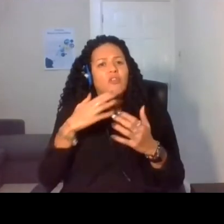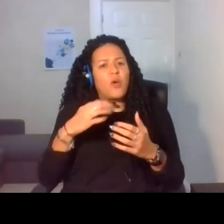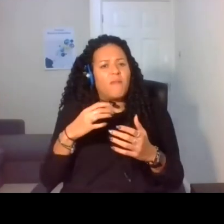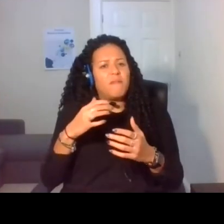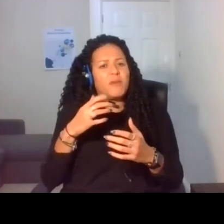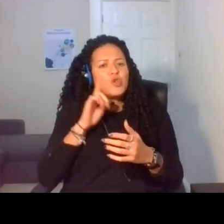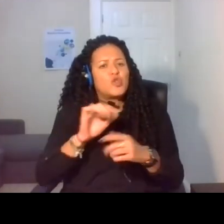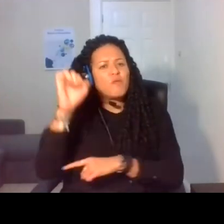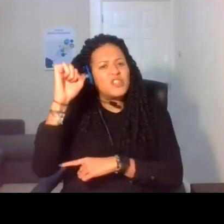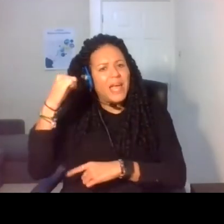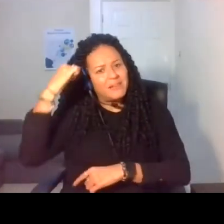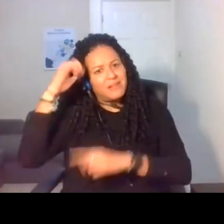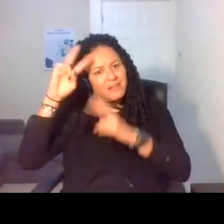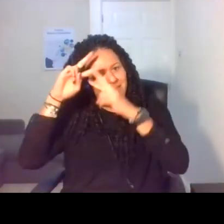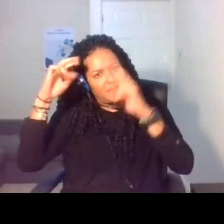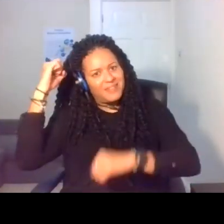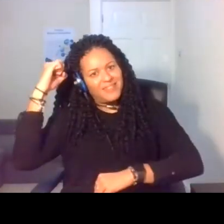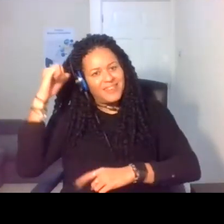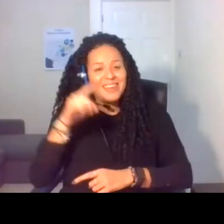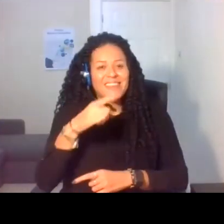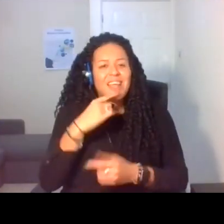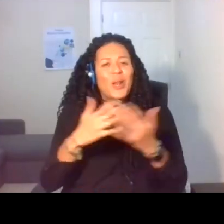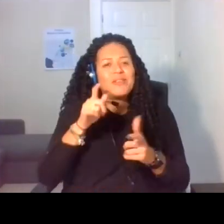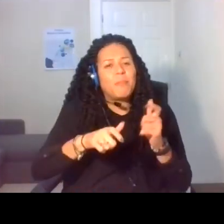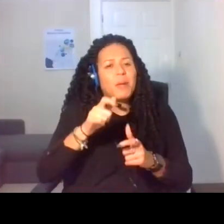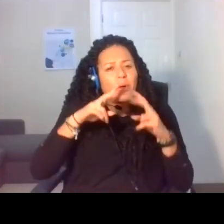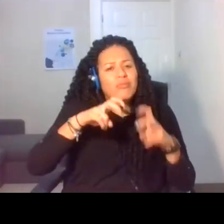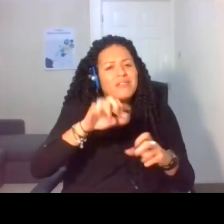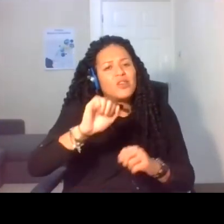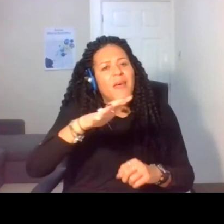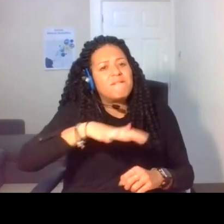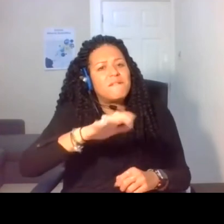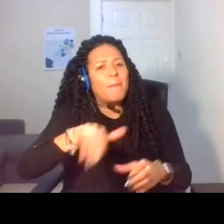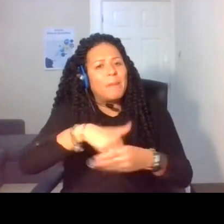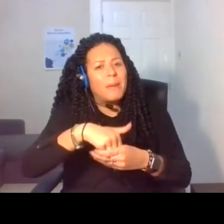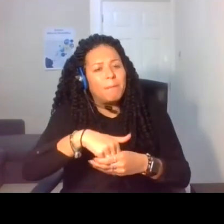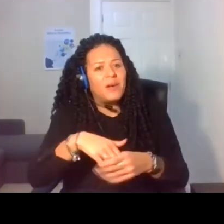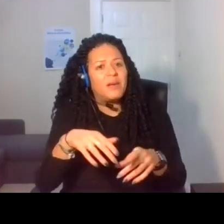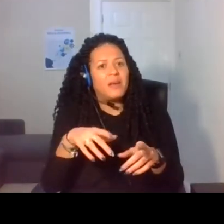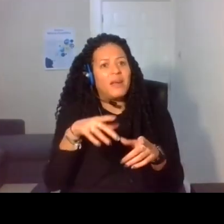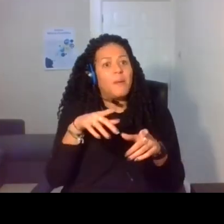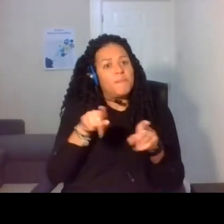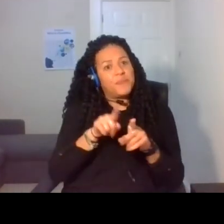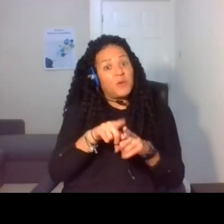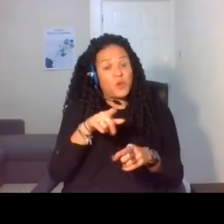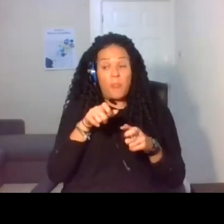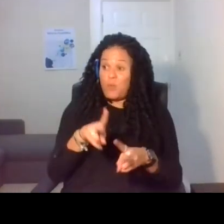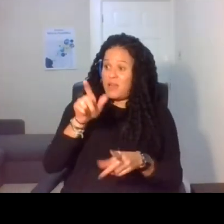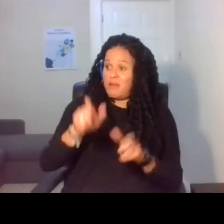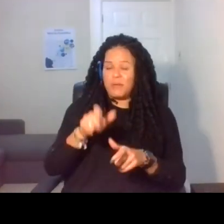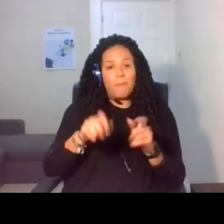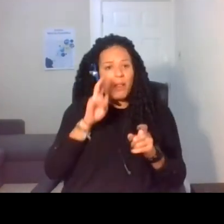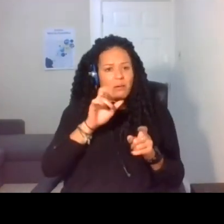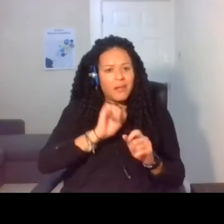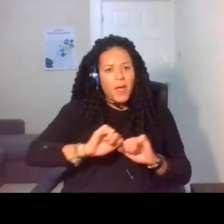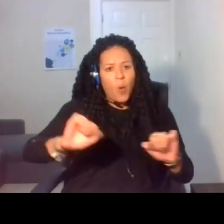were researching their own family members. And I think it was really lovely the way people just looked at their own families and the women around them